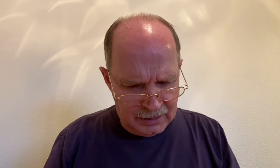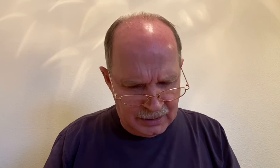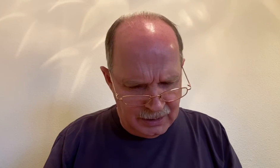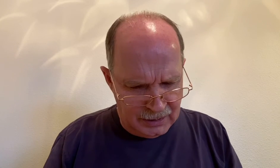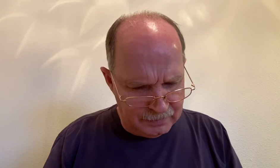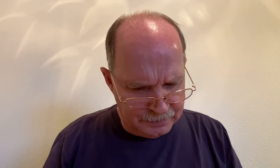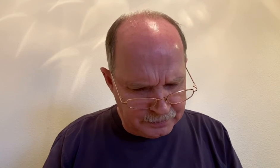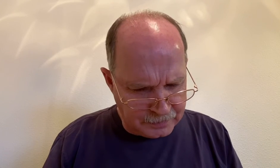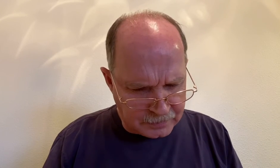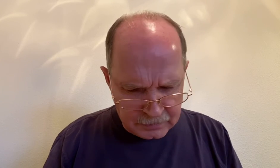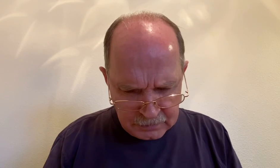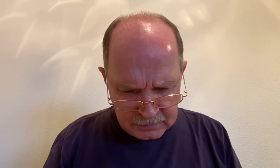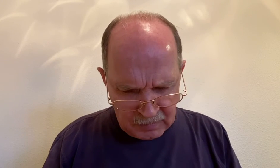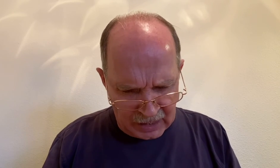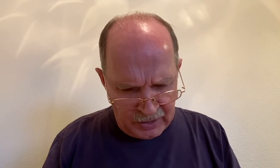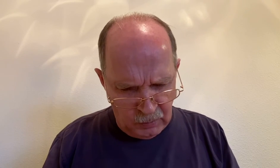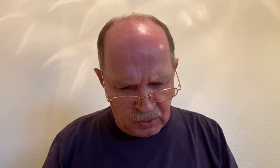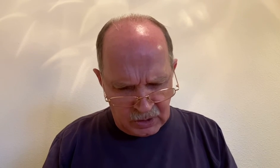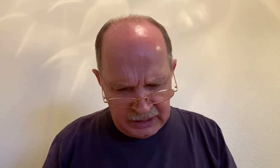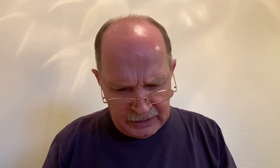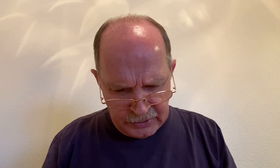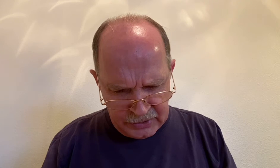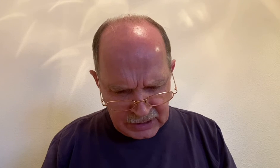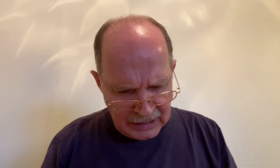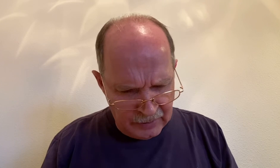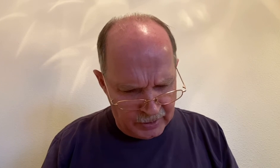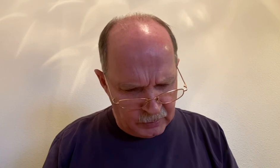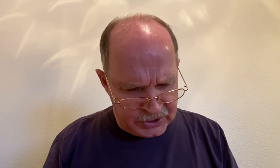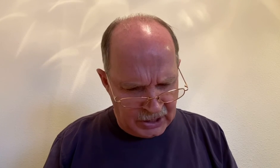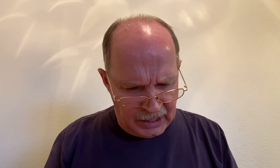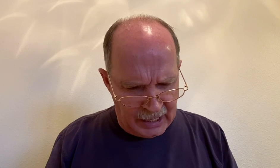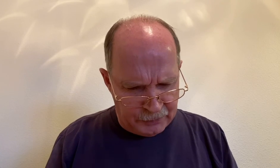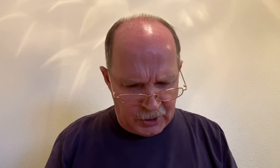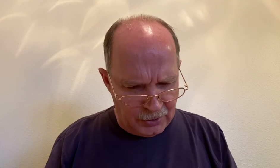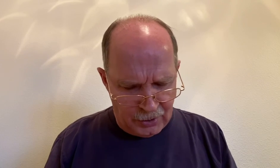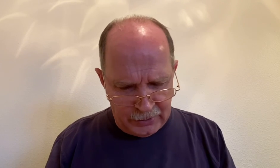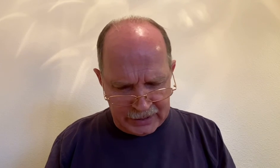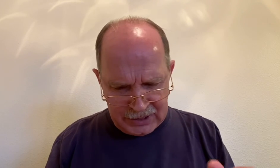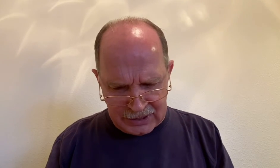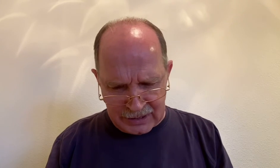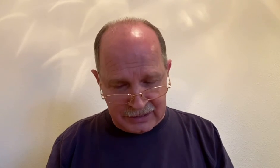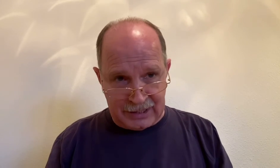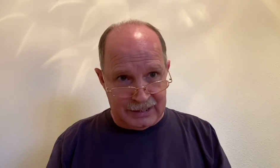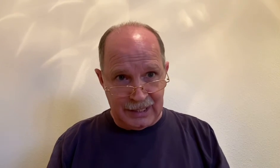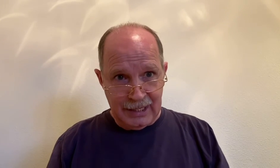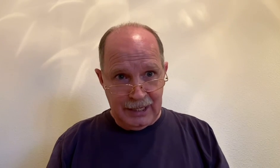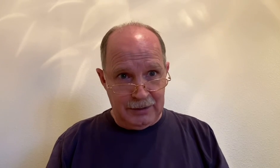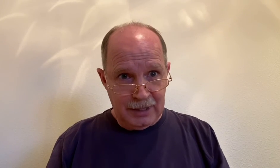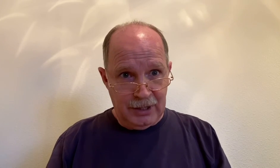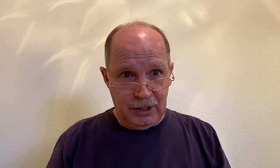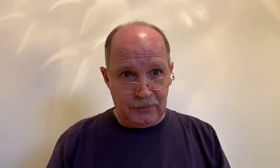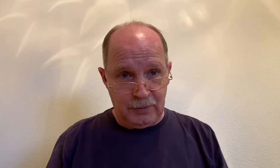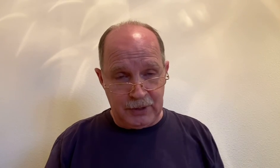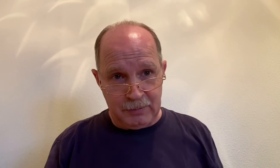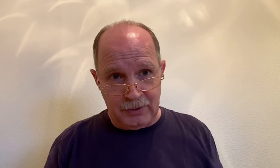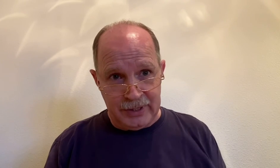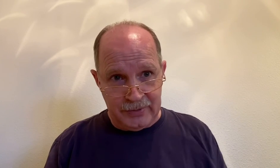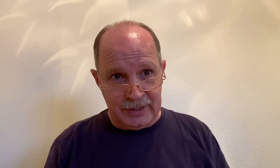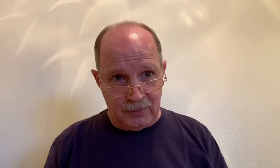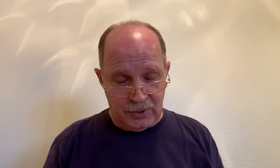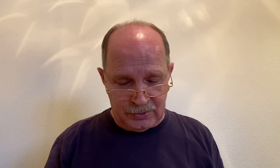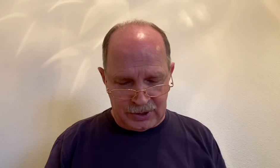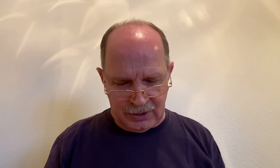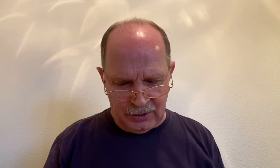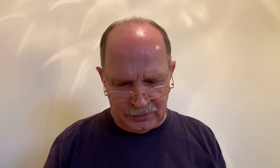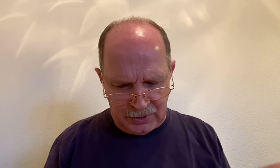Yeah. And they want leaders that will sell out their own existence. They're looking for people